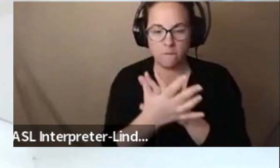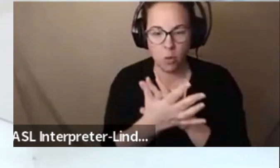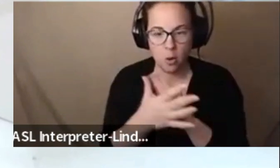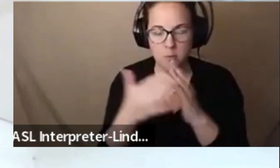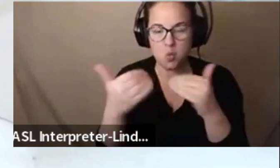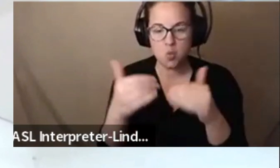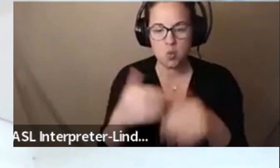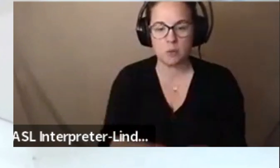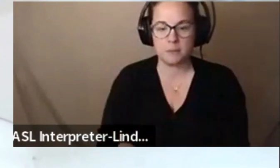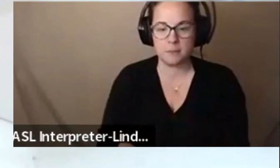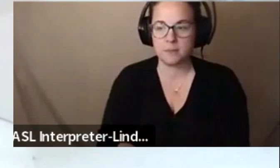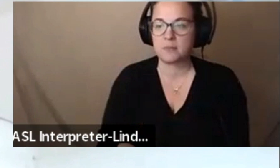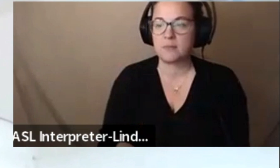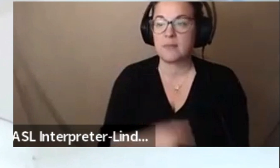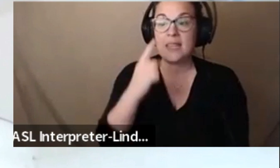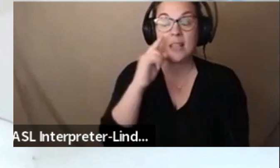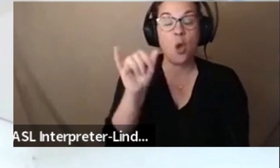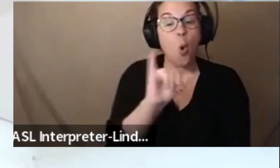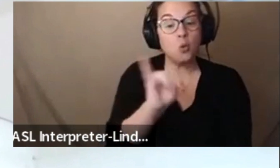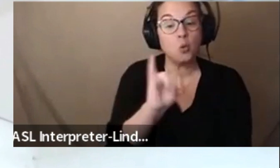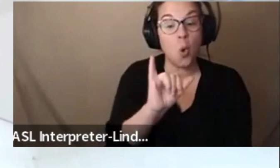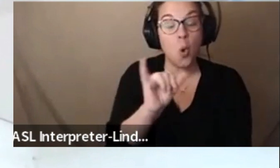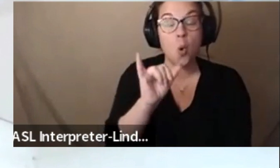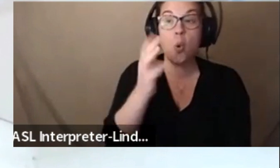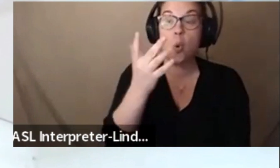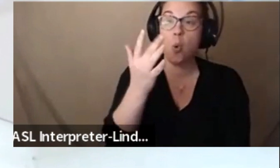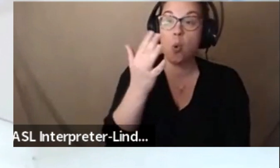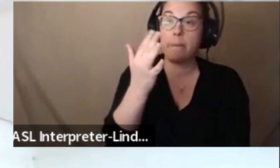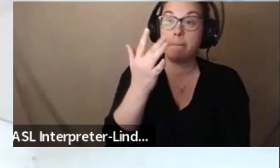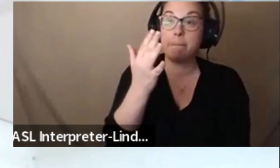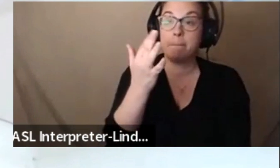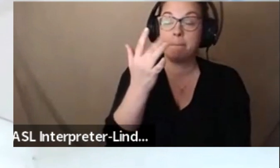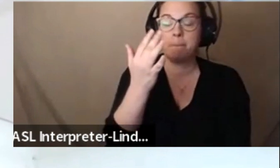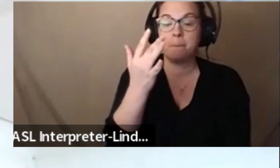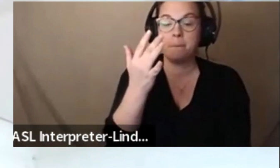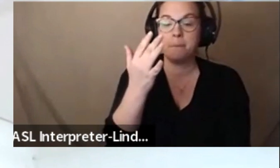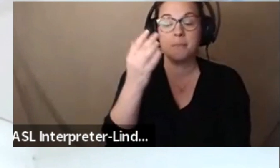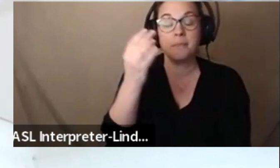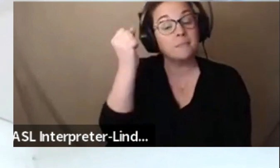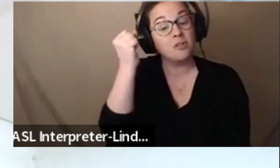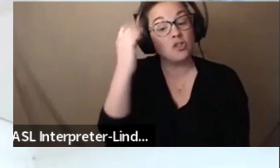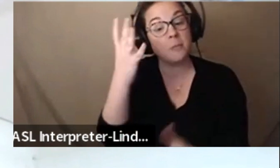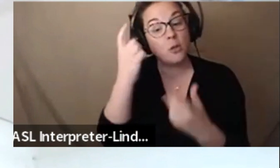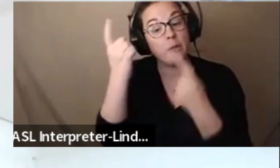it transforms people. And I think he also likes to look at